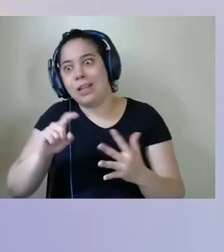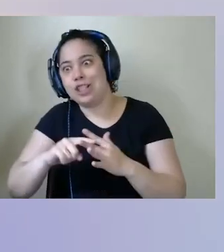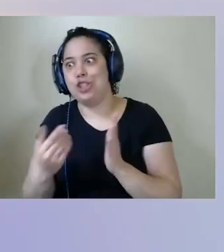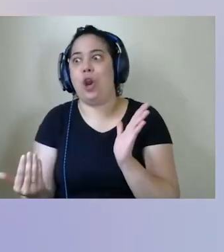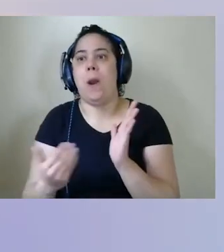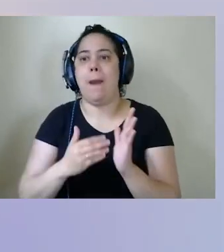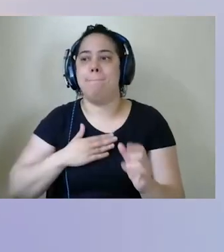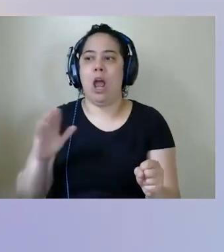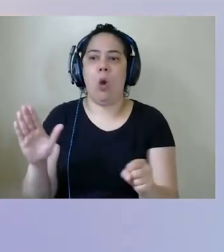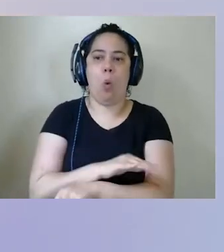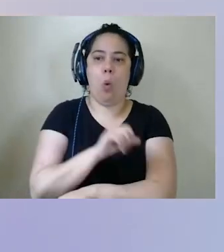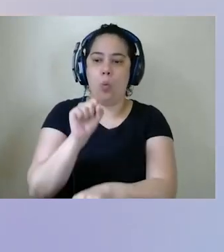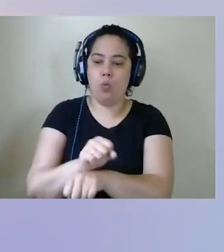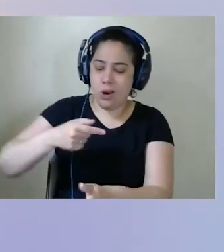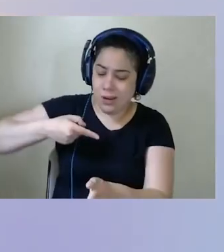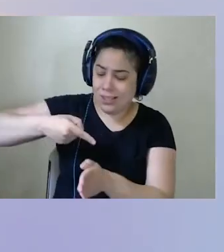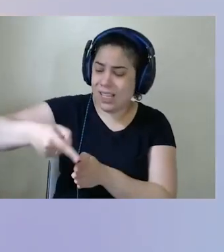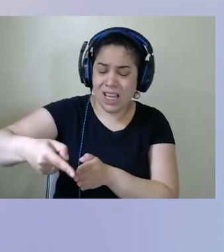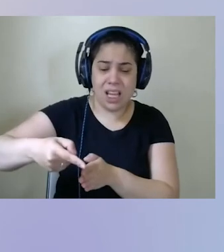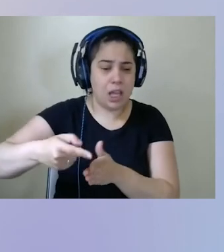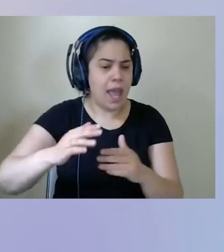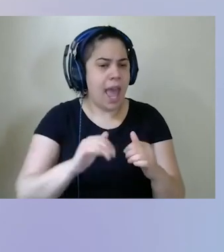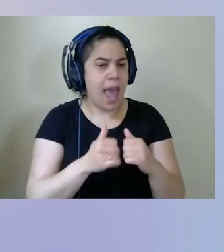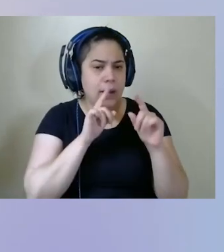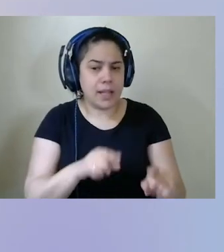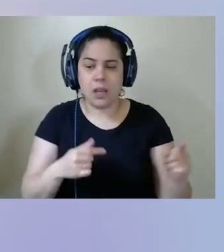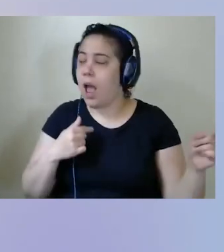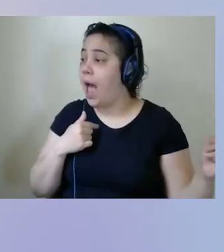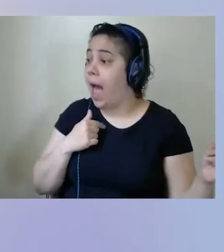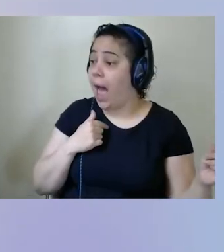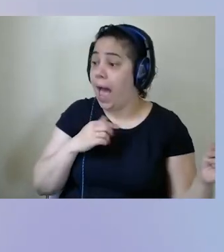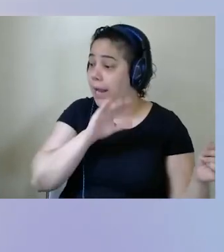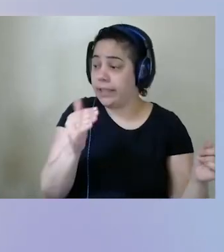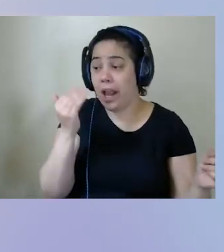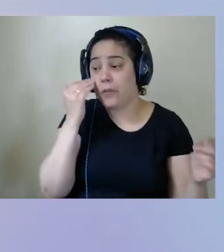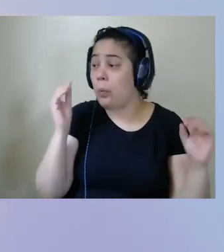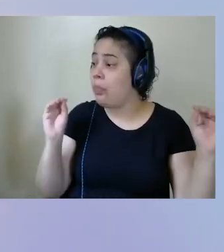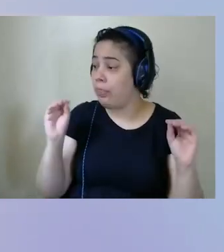I didn't know any of this. None of this was available to know.